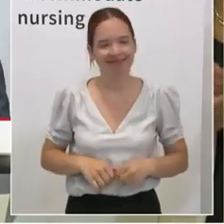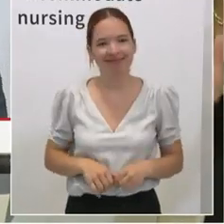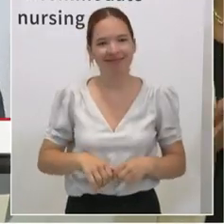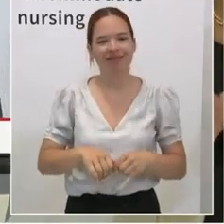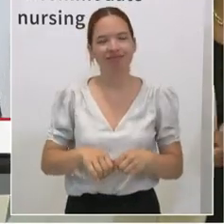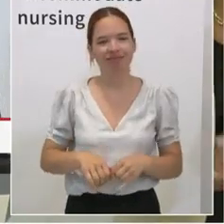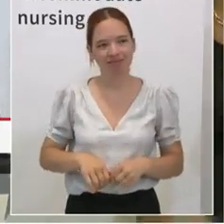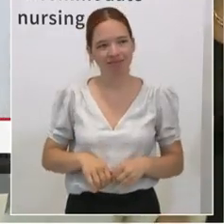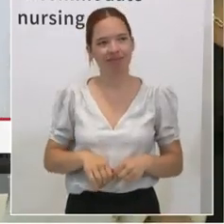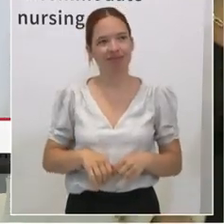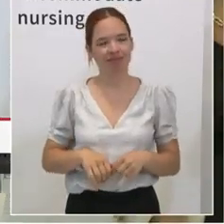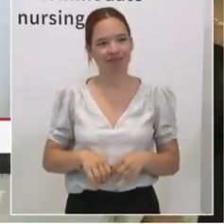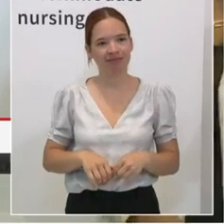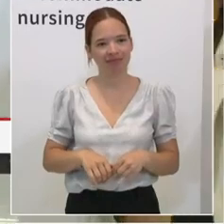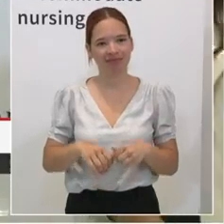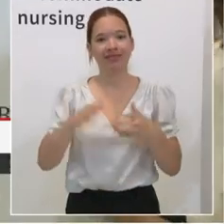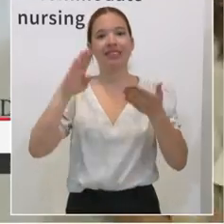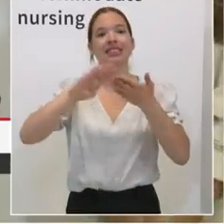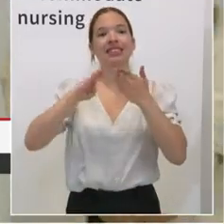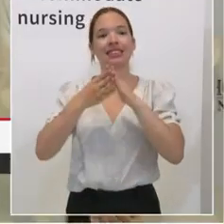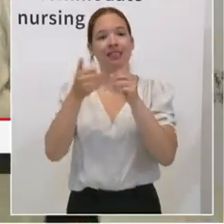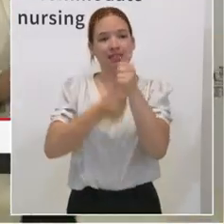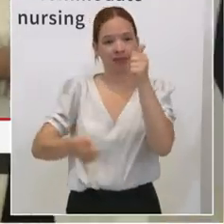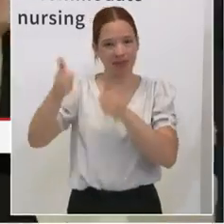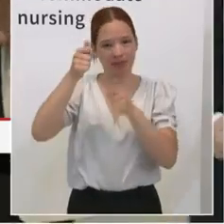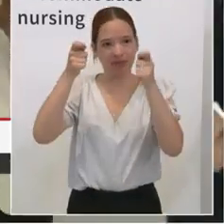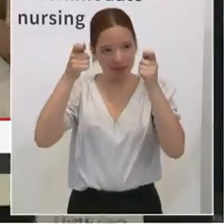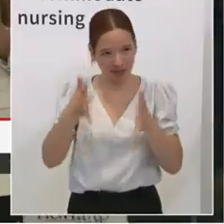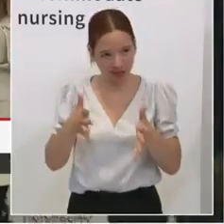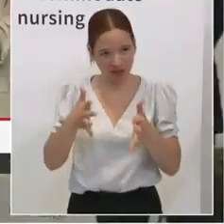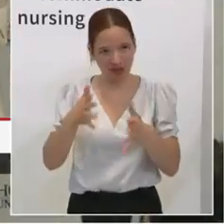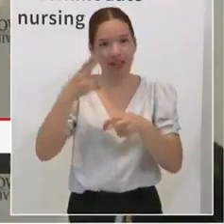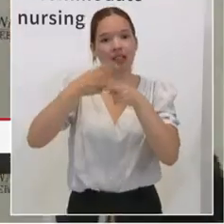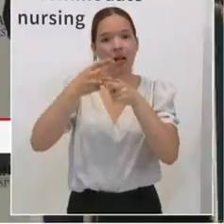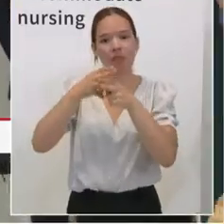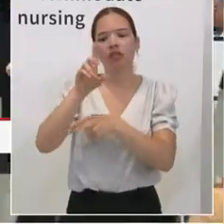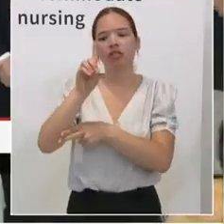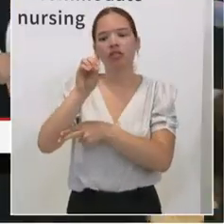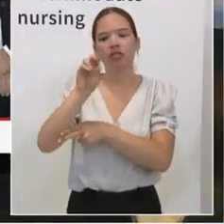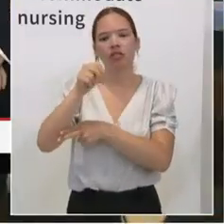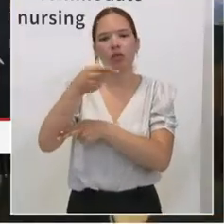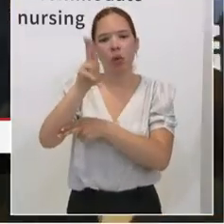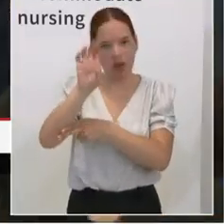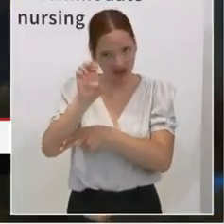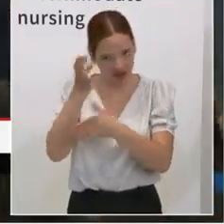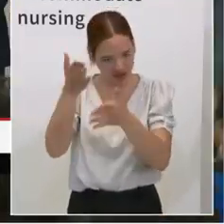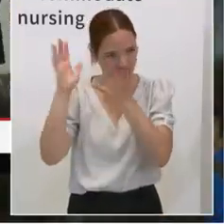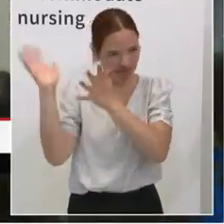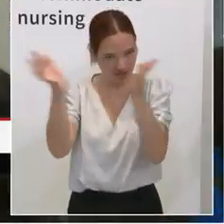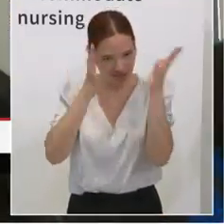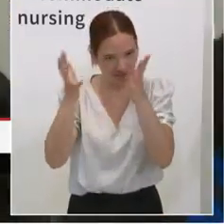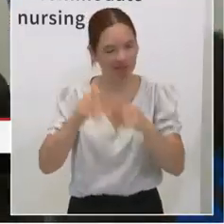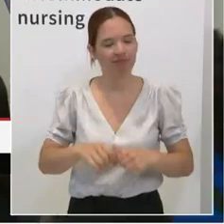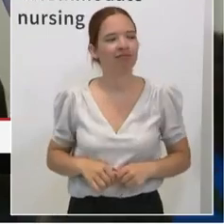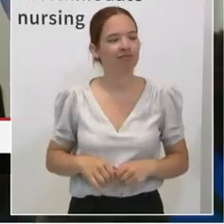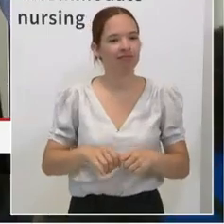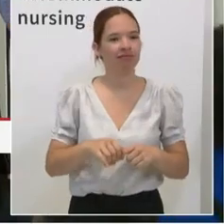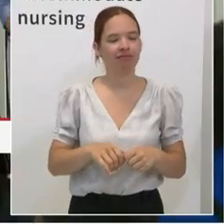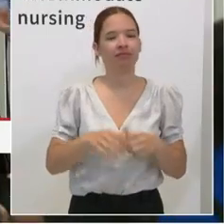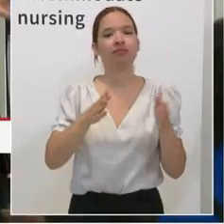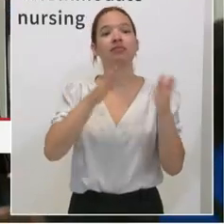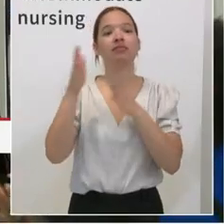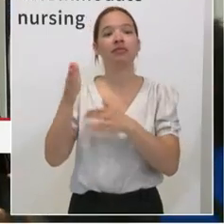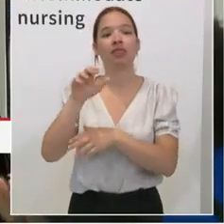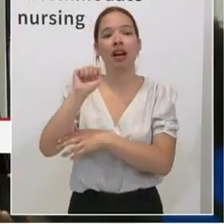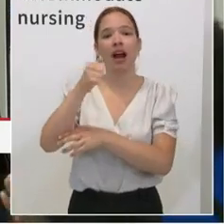The City Administrator, Kevin Donahue. The Deputy Mayor for Public Safety, Lindsay Apia.